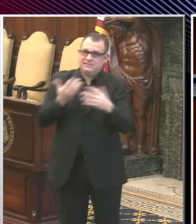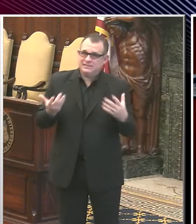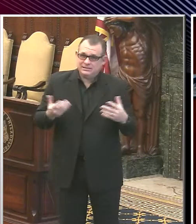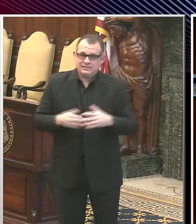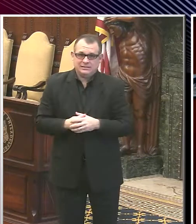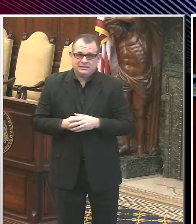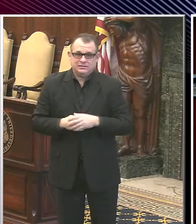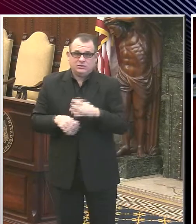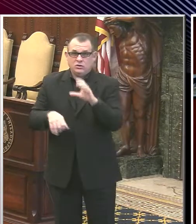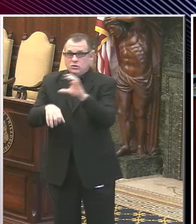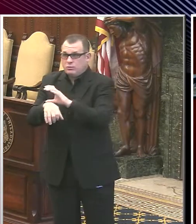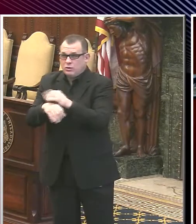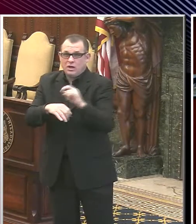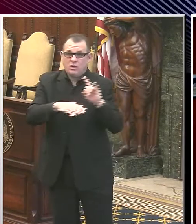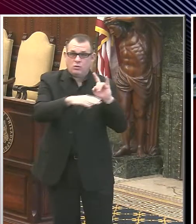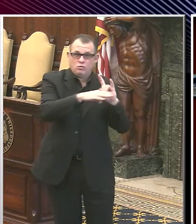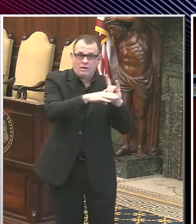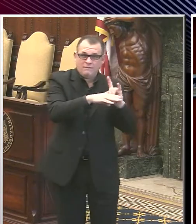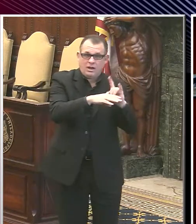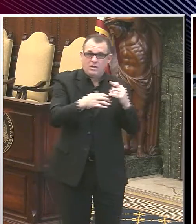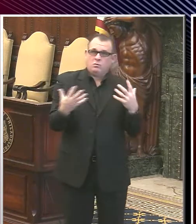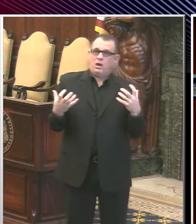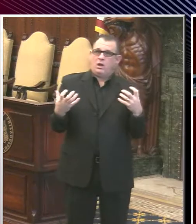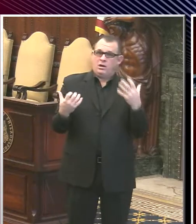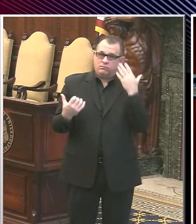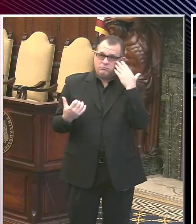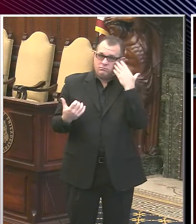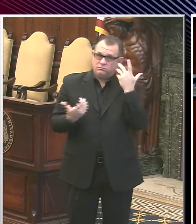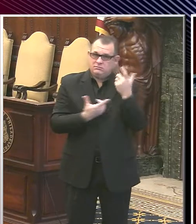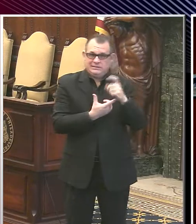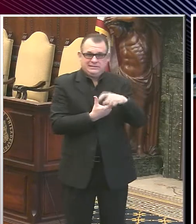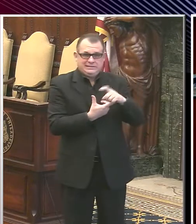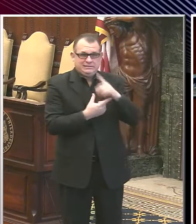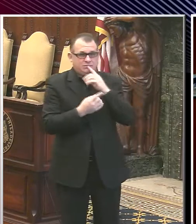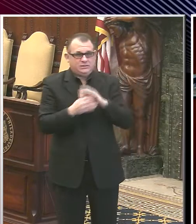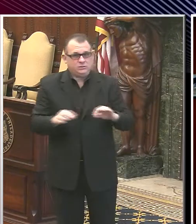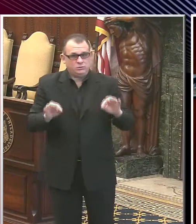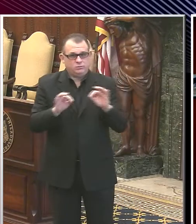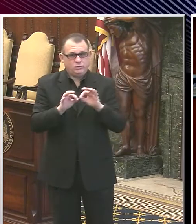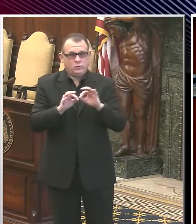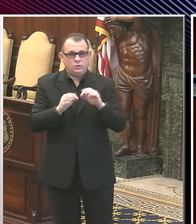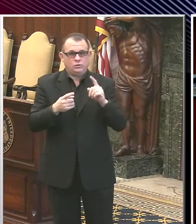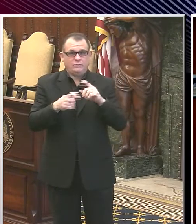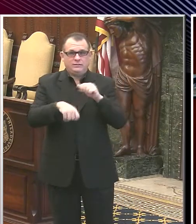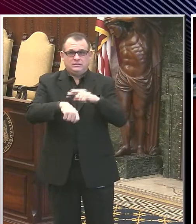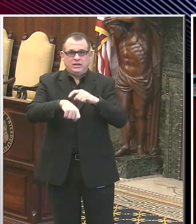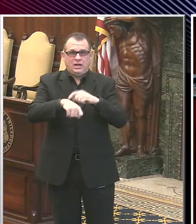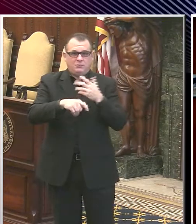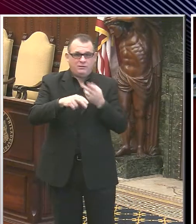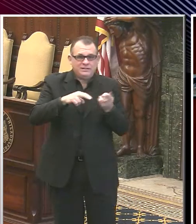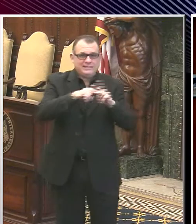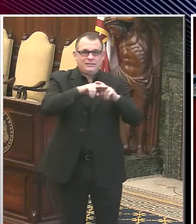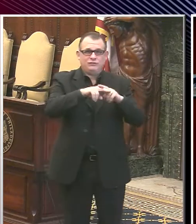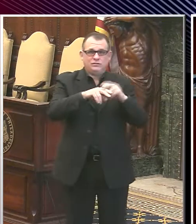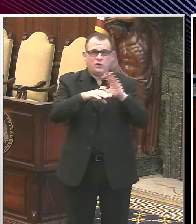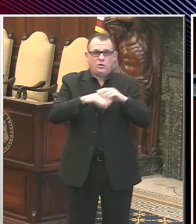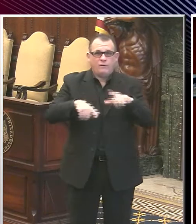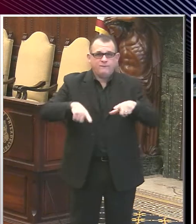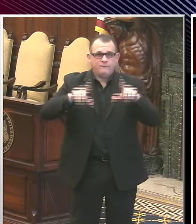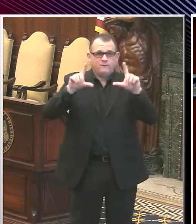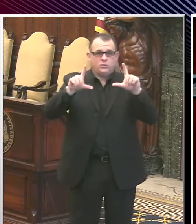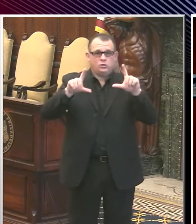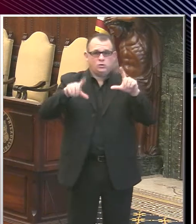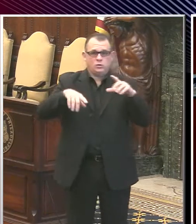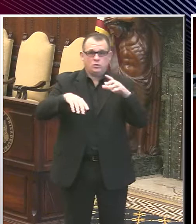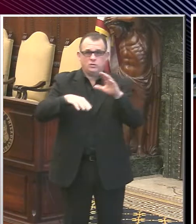of computers and Wi-Fi is always one of our most important offerings and is especially critical during a time of increased use of virtual